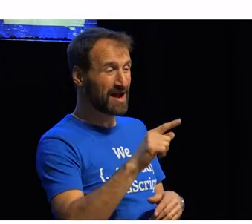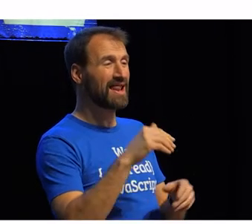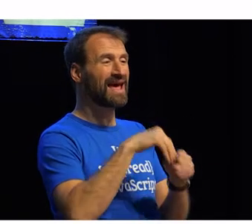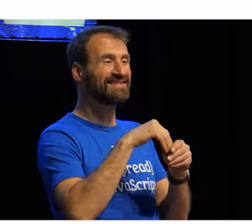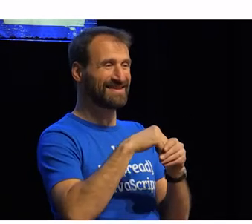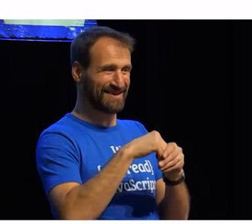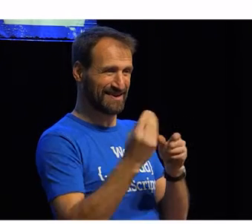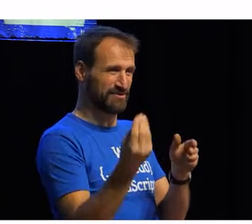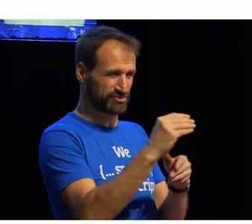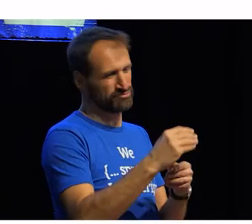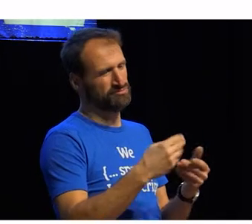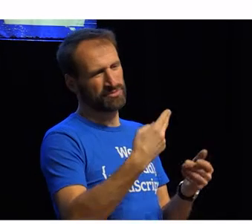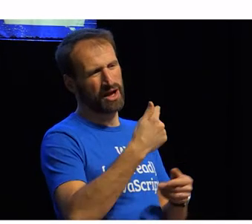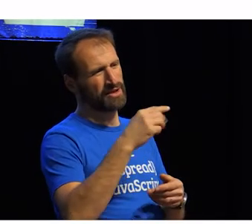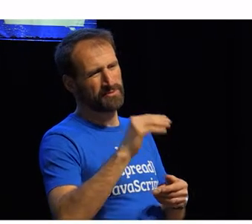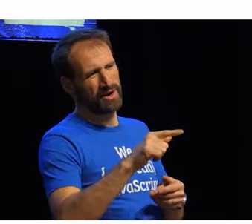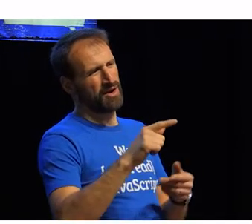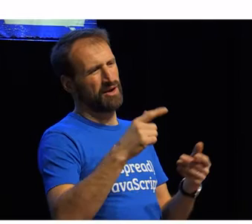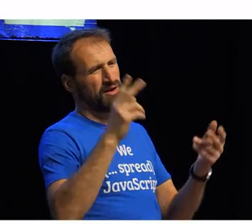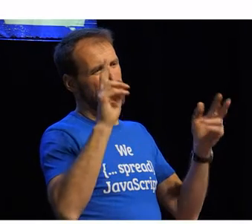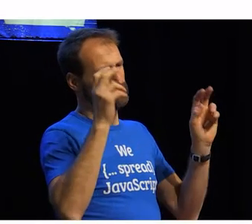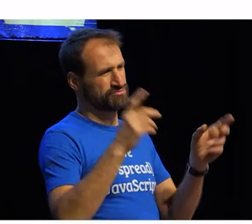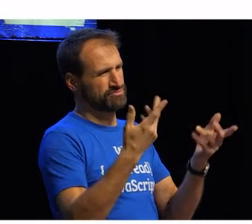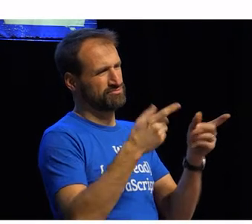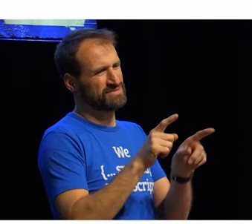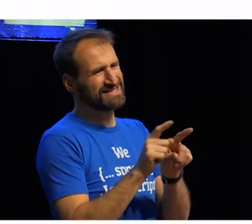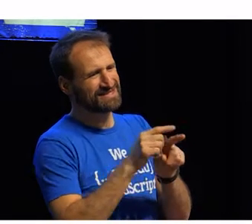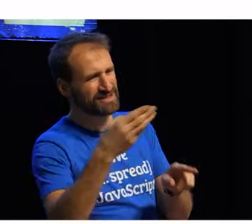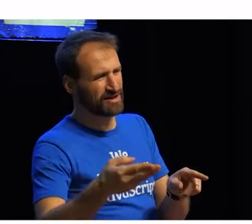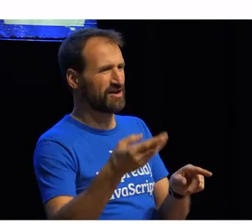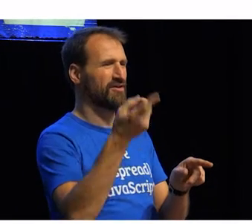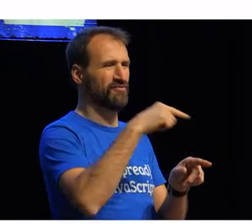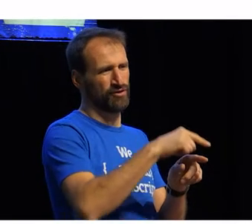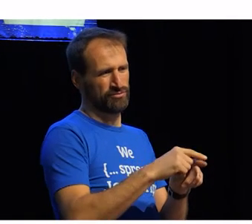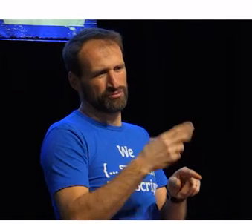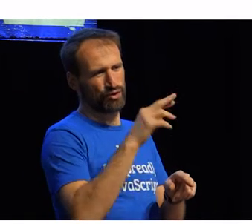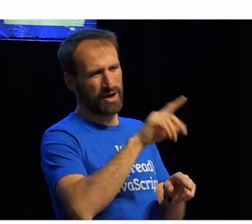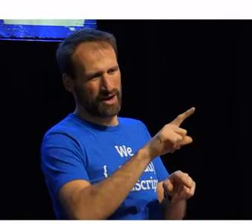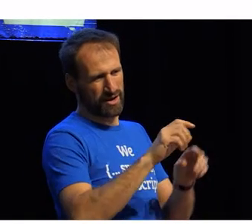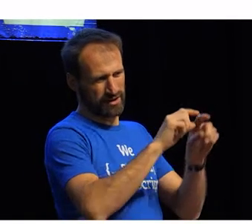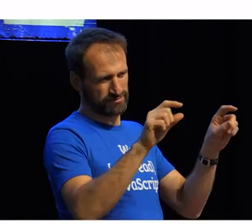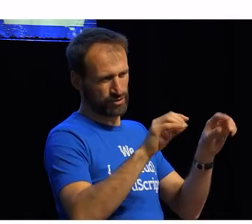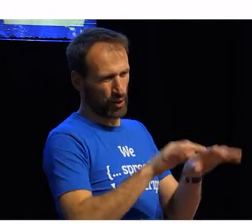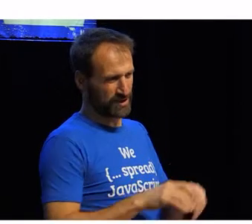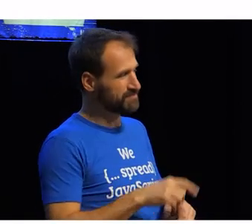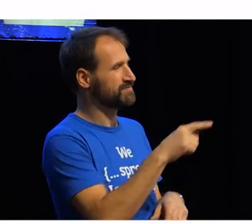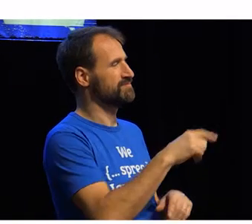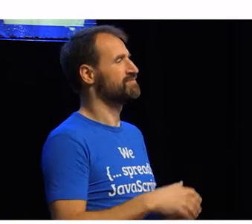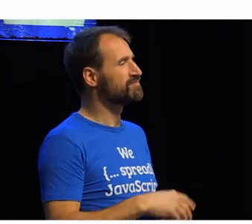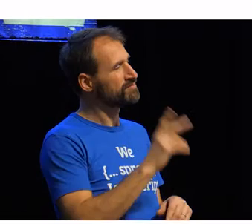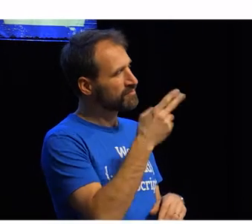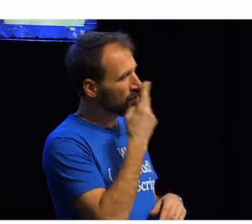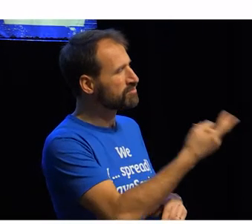HTML entity is kind of the HTML little sister version of URL encoding or maybe the other way around and I will represent this